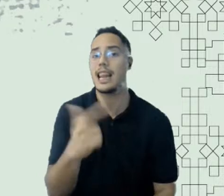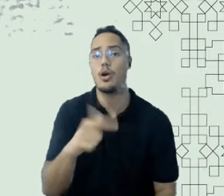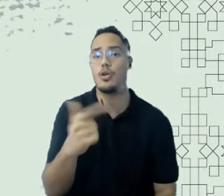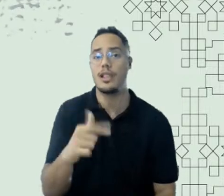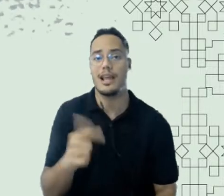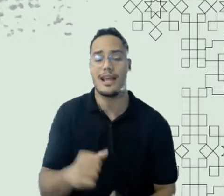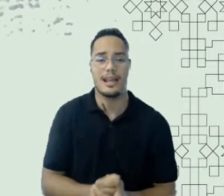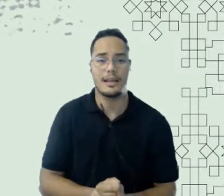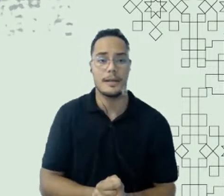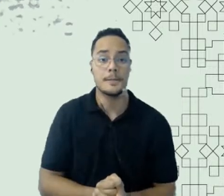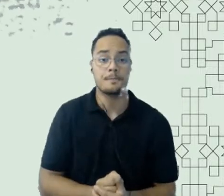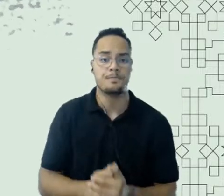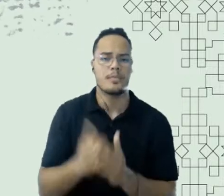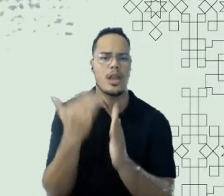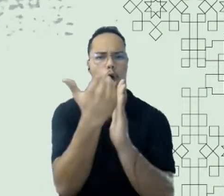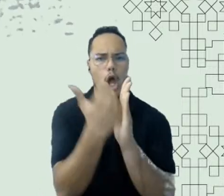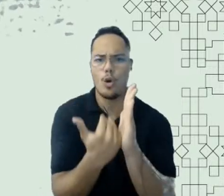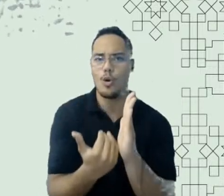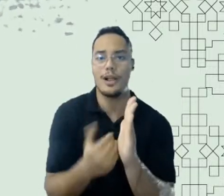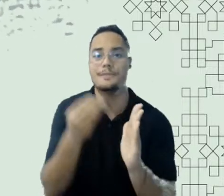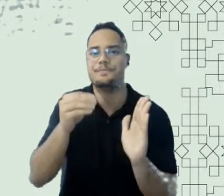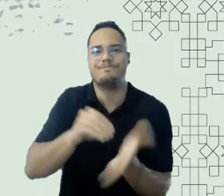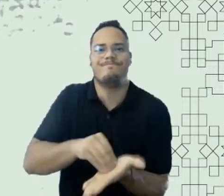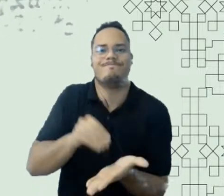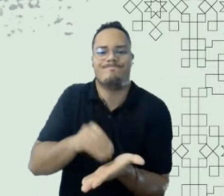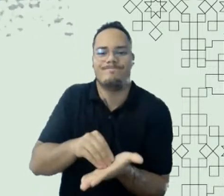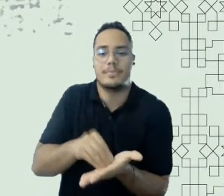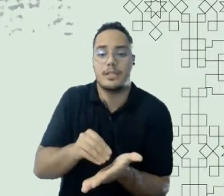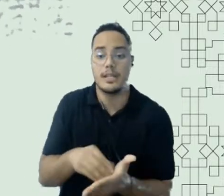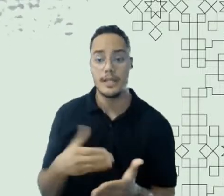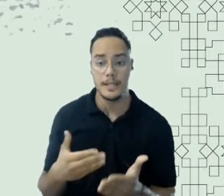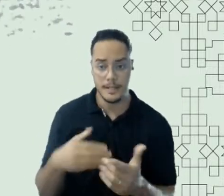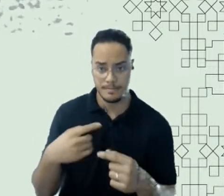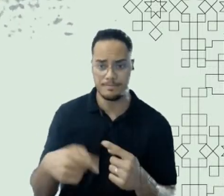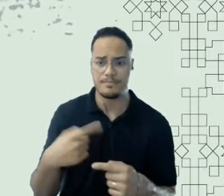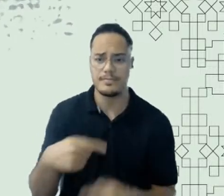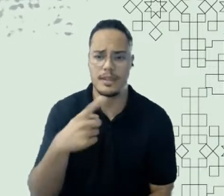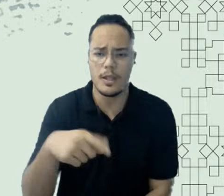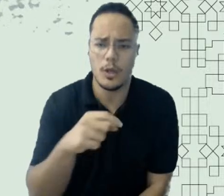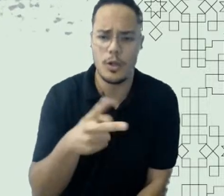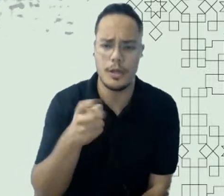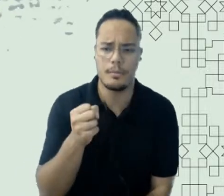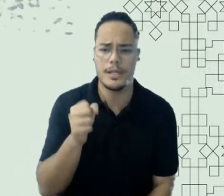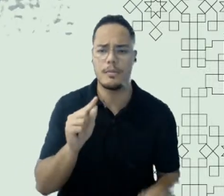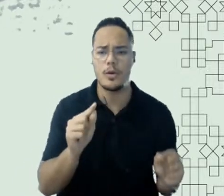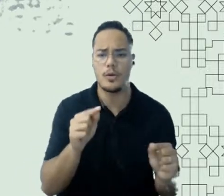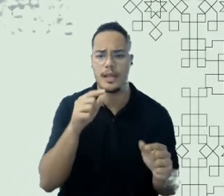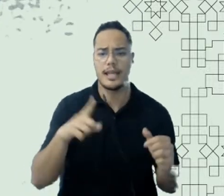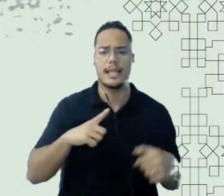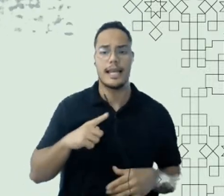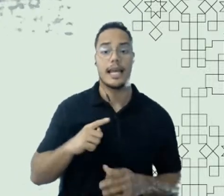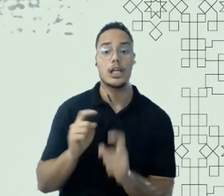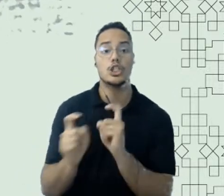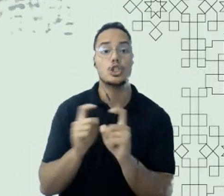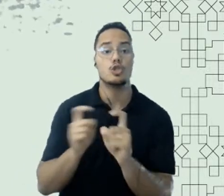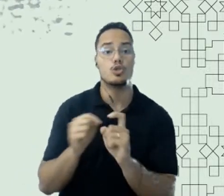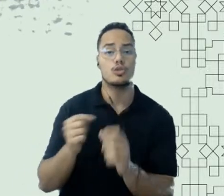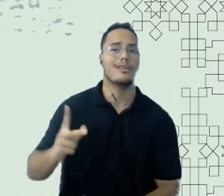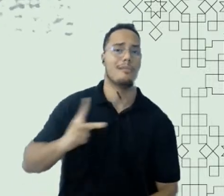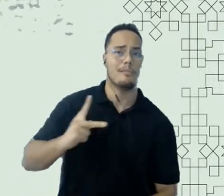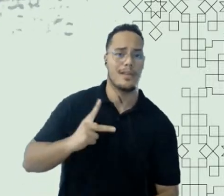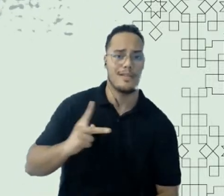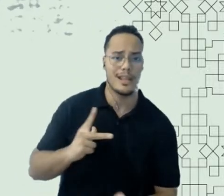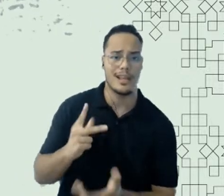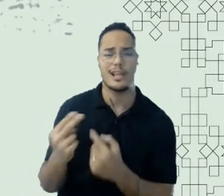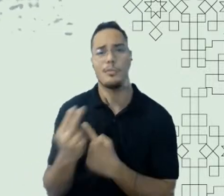rise in discussion of privacy, data protection, and fake